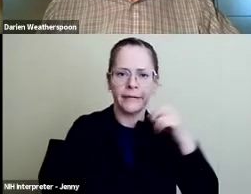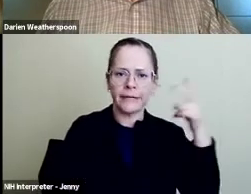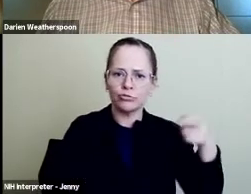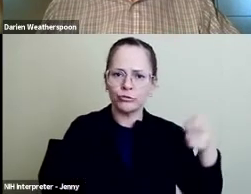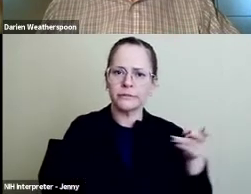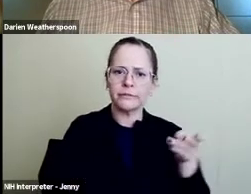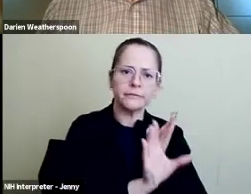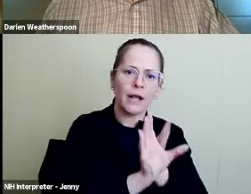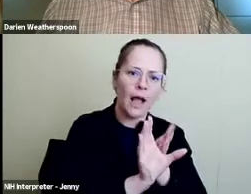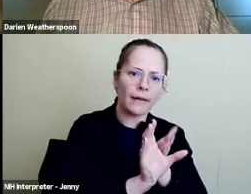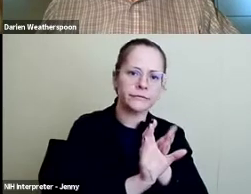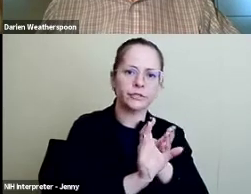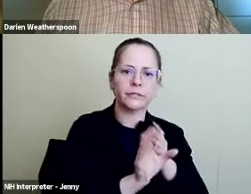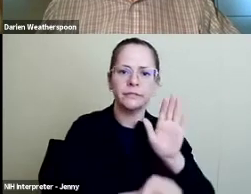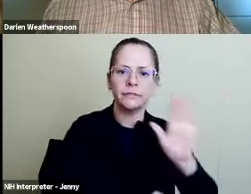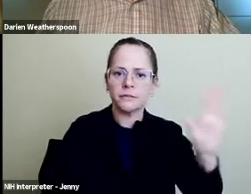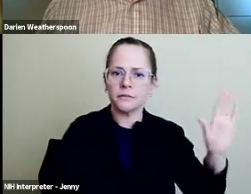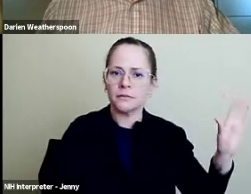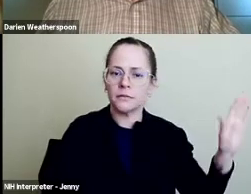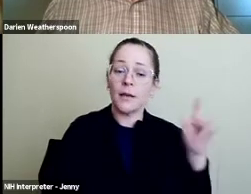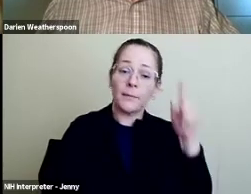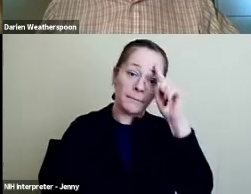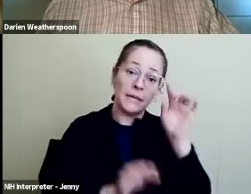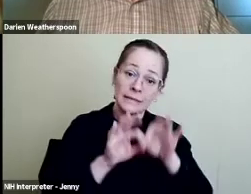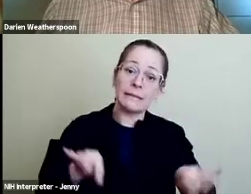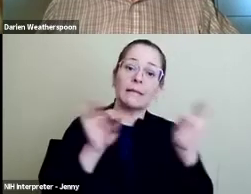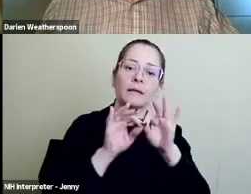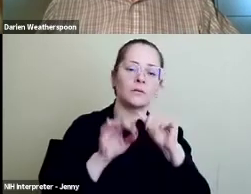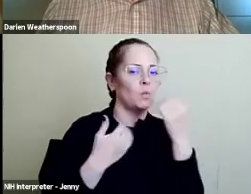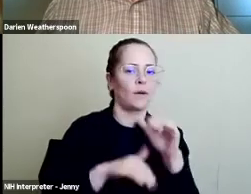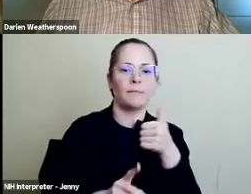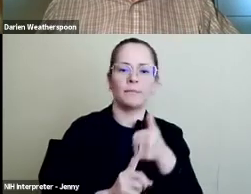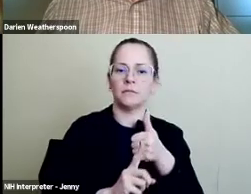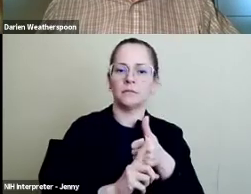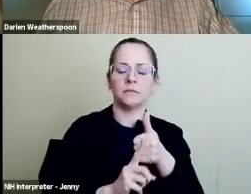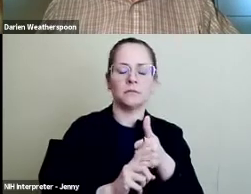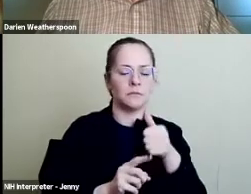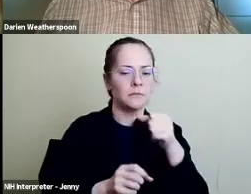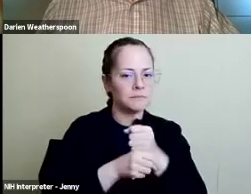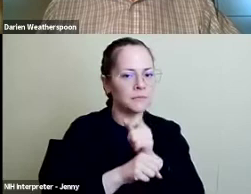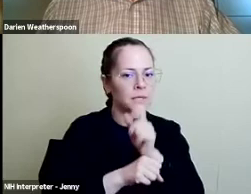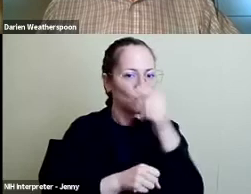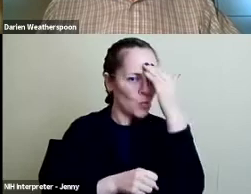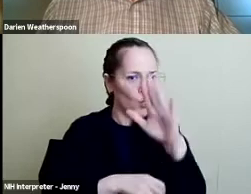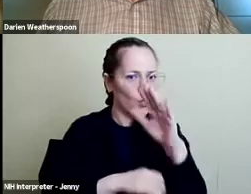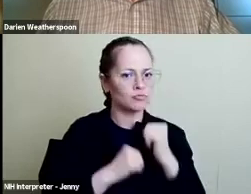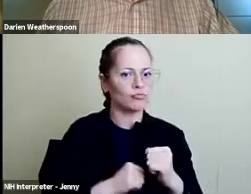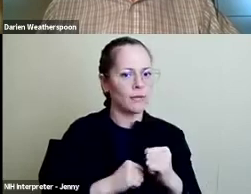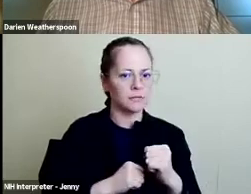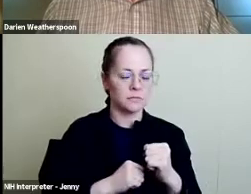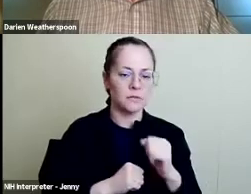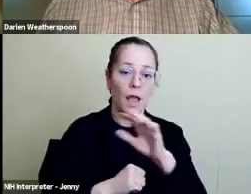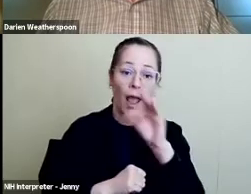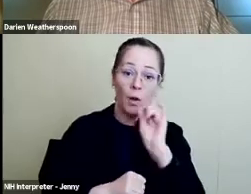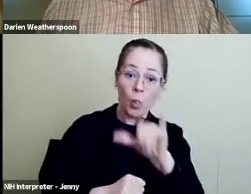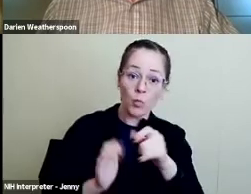majors. I think the key is to know that it will not limit you. The biggest thing is to make sure you know your strengths and you know what your prerequisites